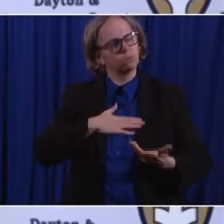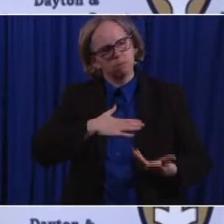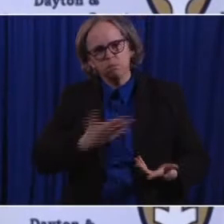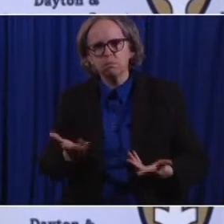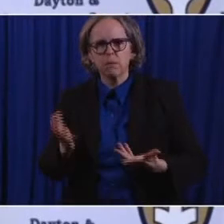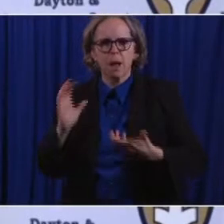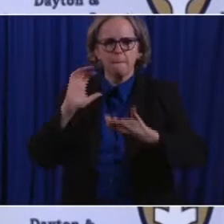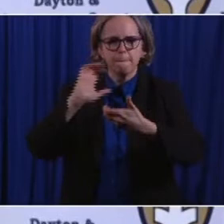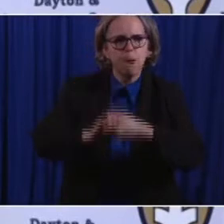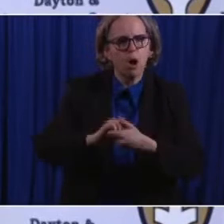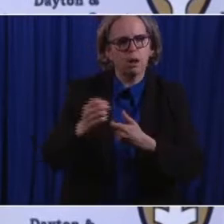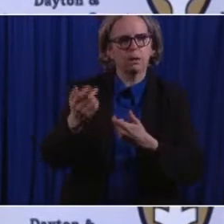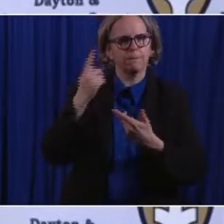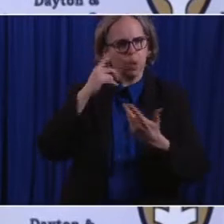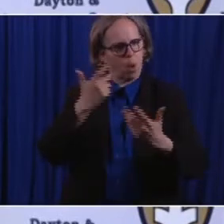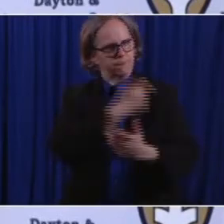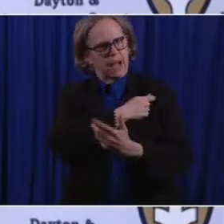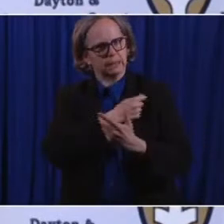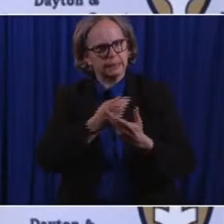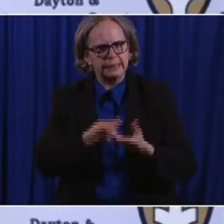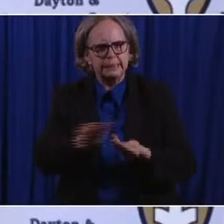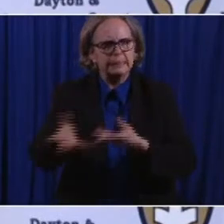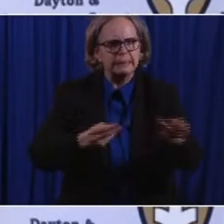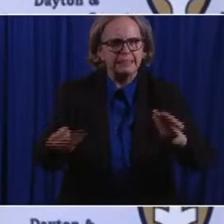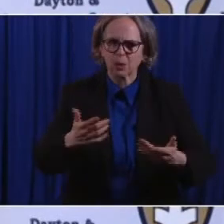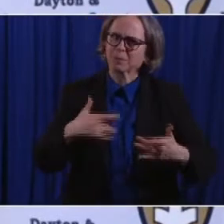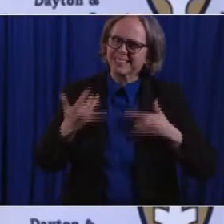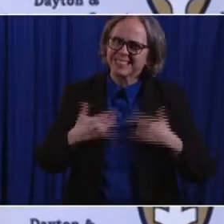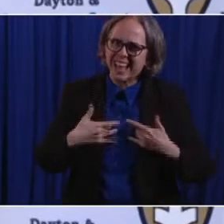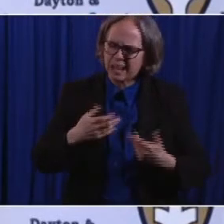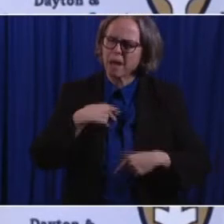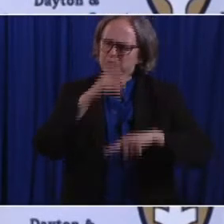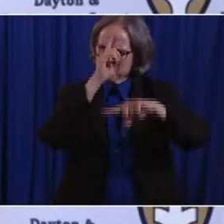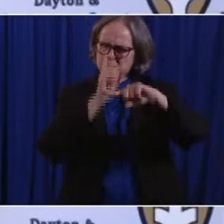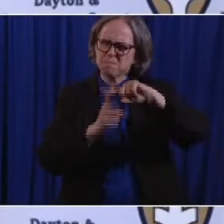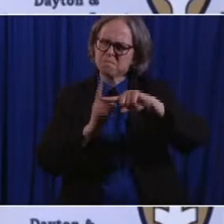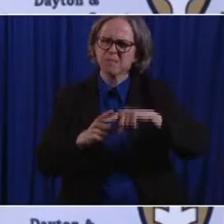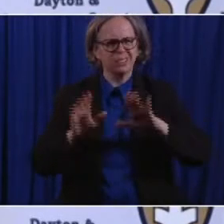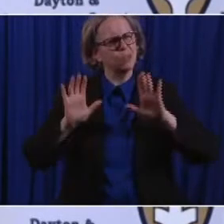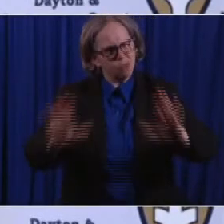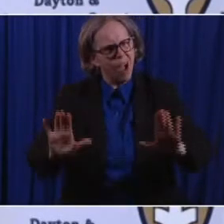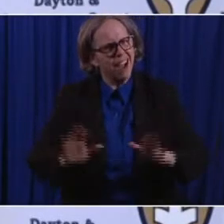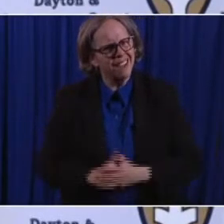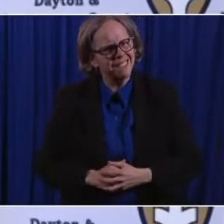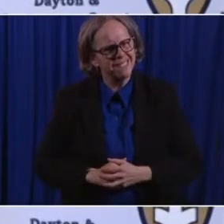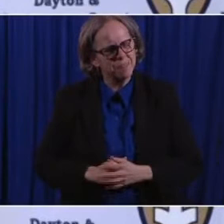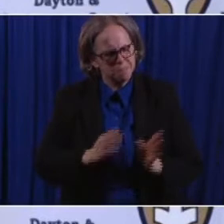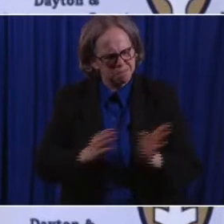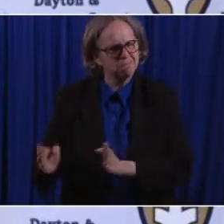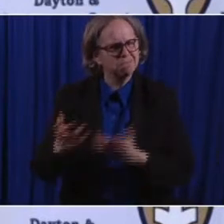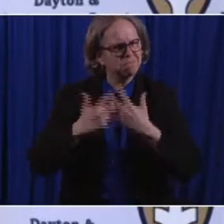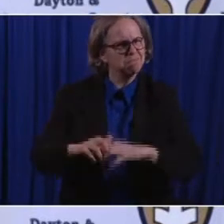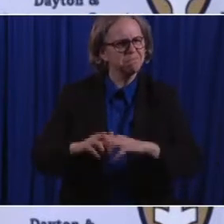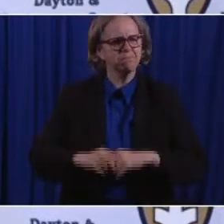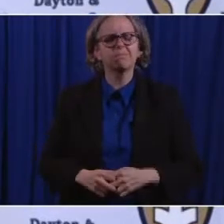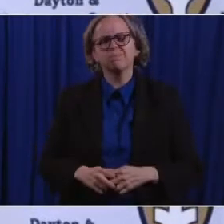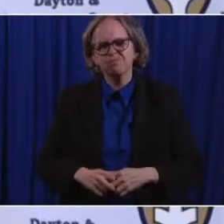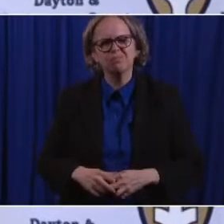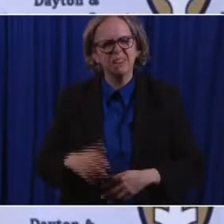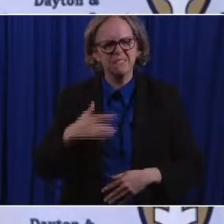vaccine. And so we are very excited about this. And it's something that pretty much every